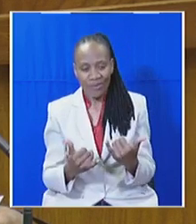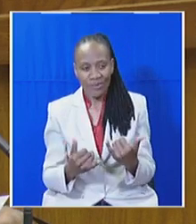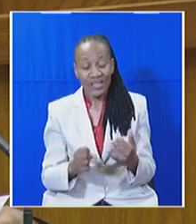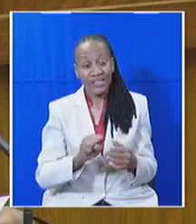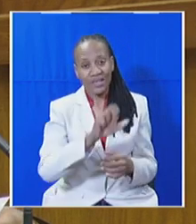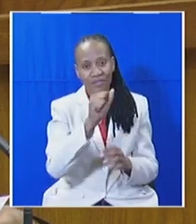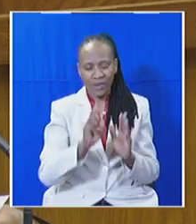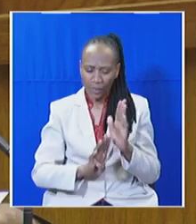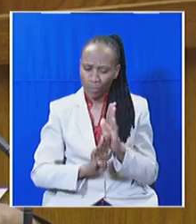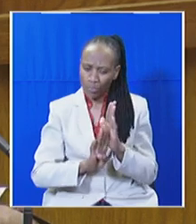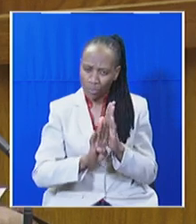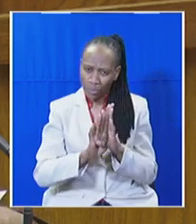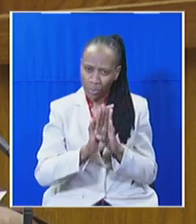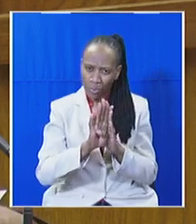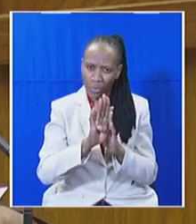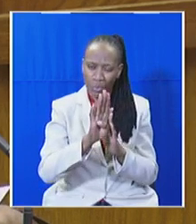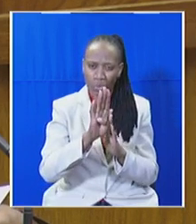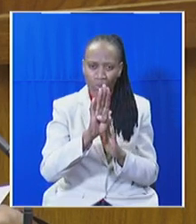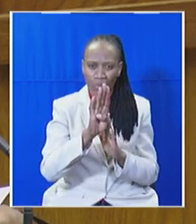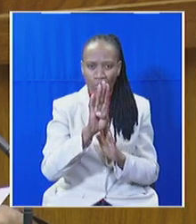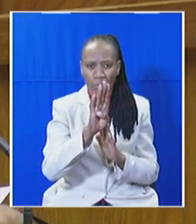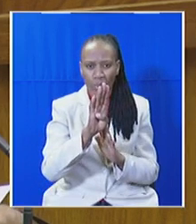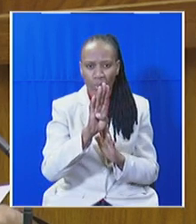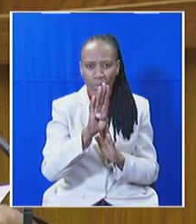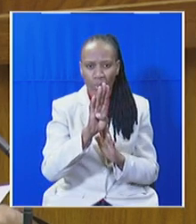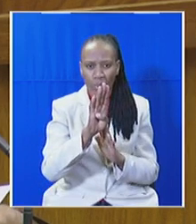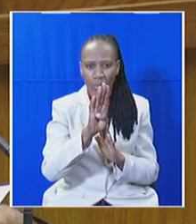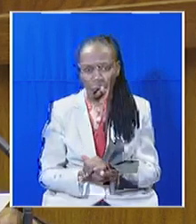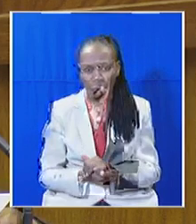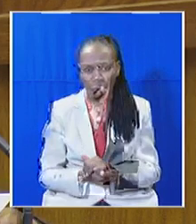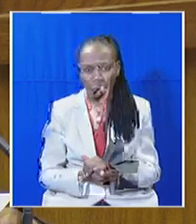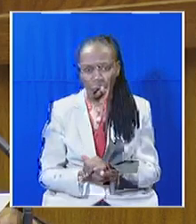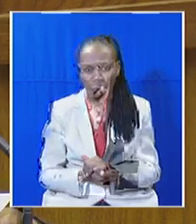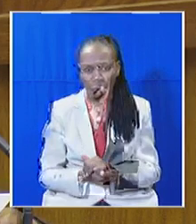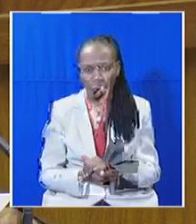per the latest Ernst & Young